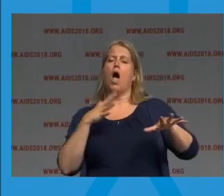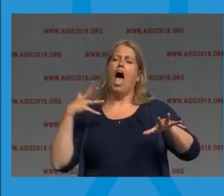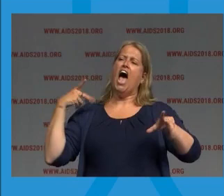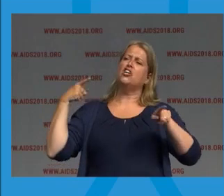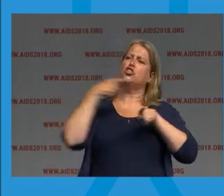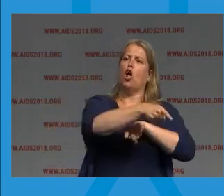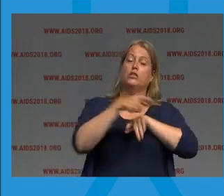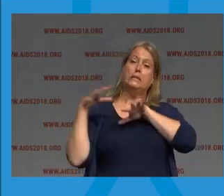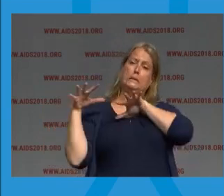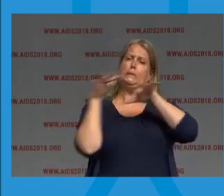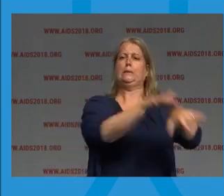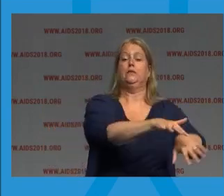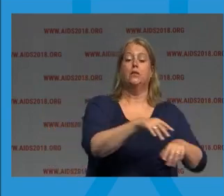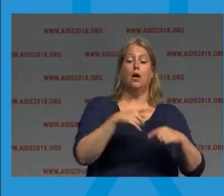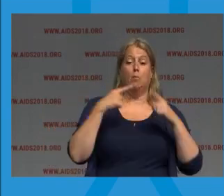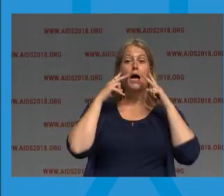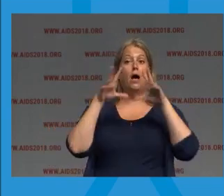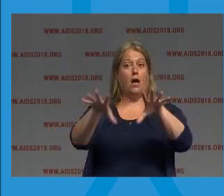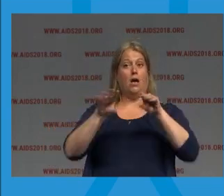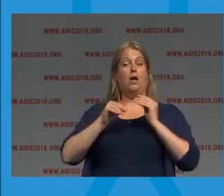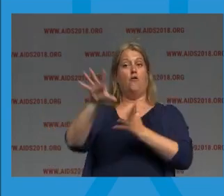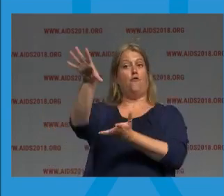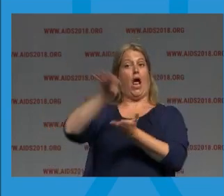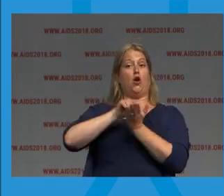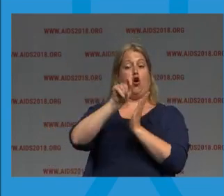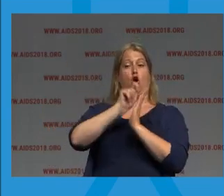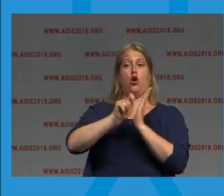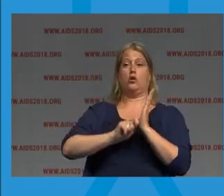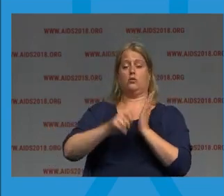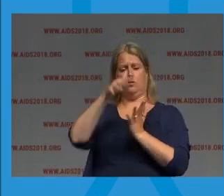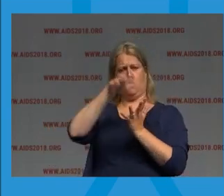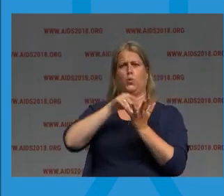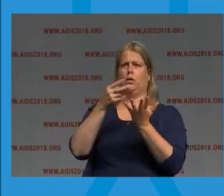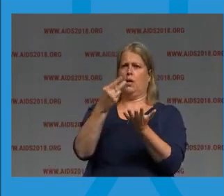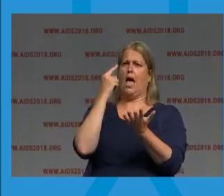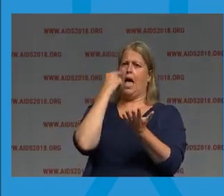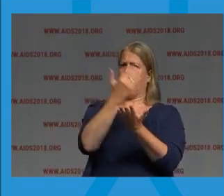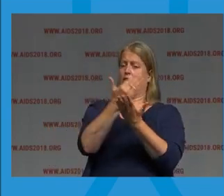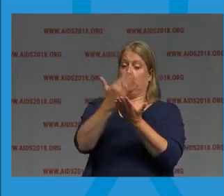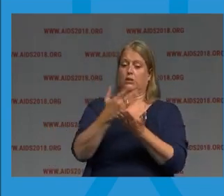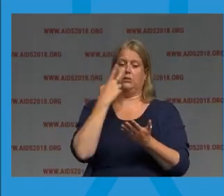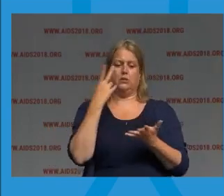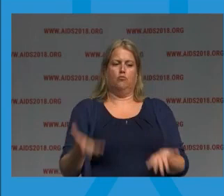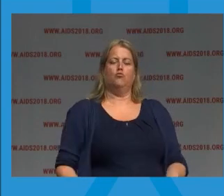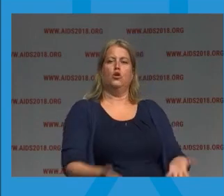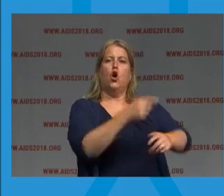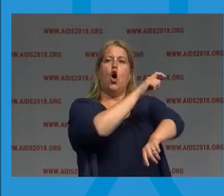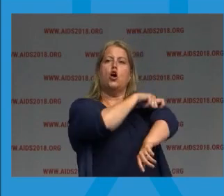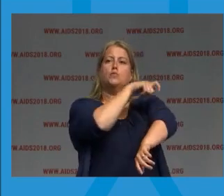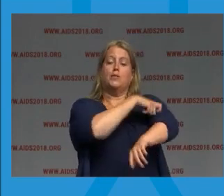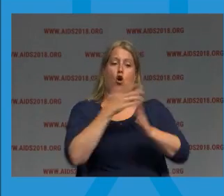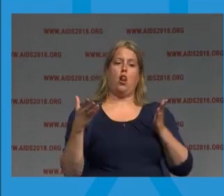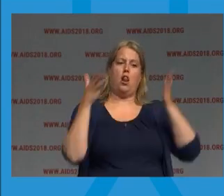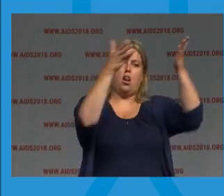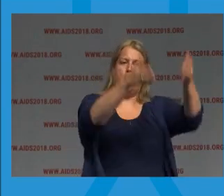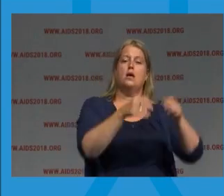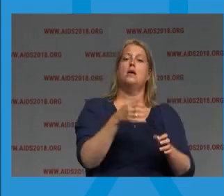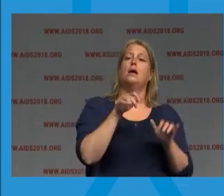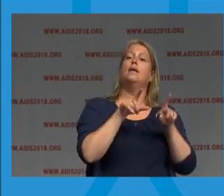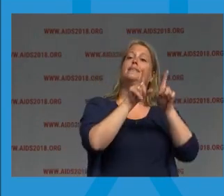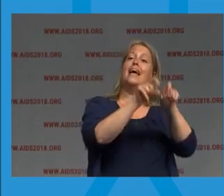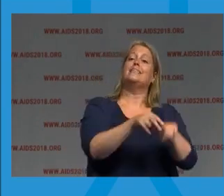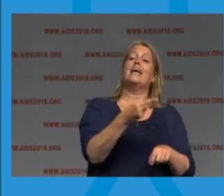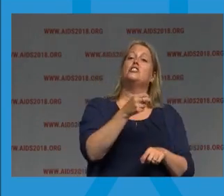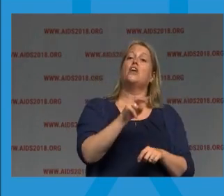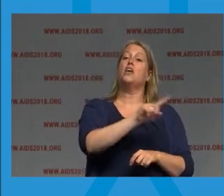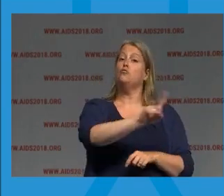from what we have on record, they took him to a hospital, and he was tested for HIV without his